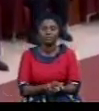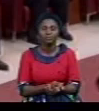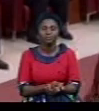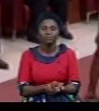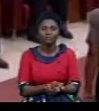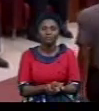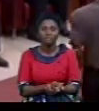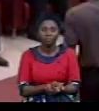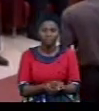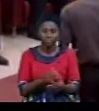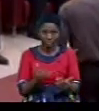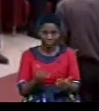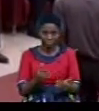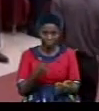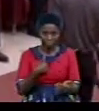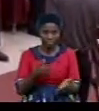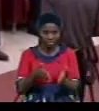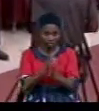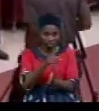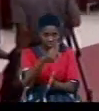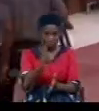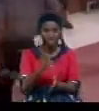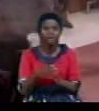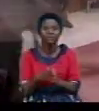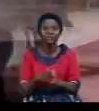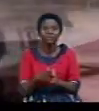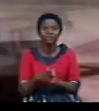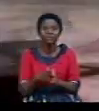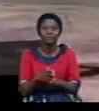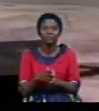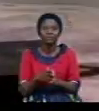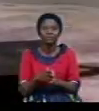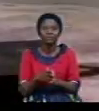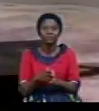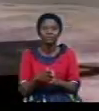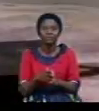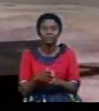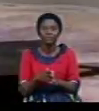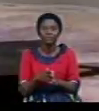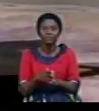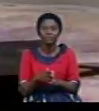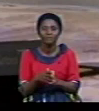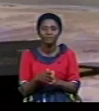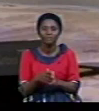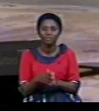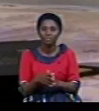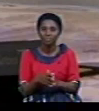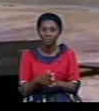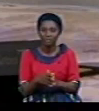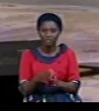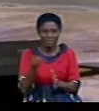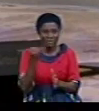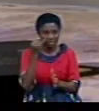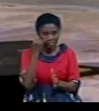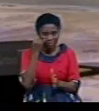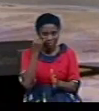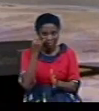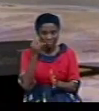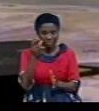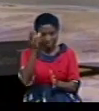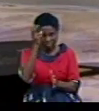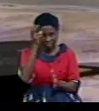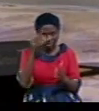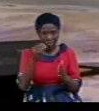I'm going to ask you a question that you know think of your mind is Satan as